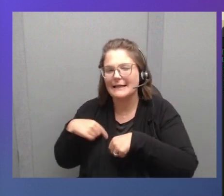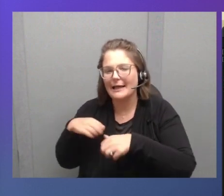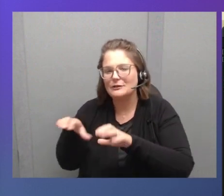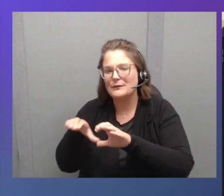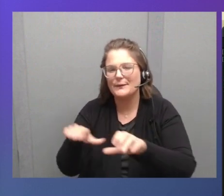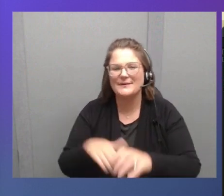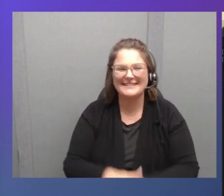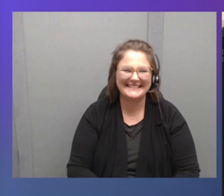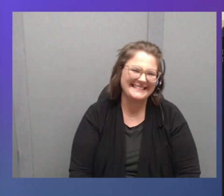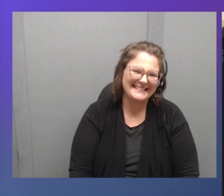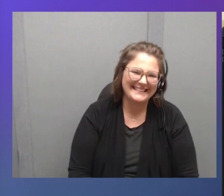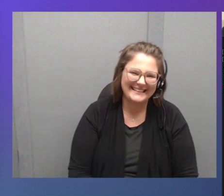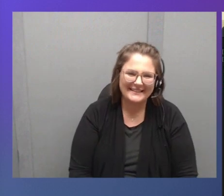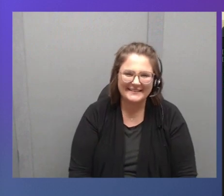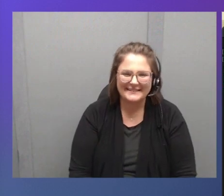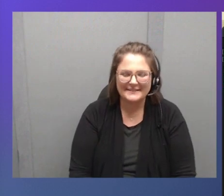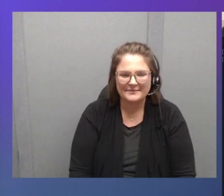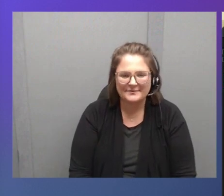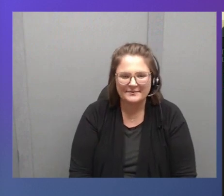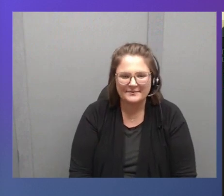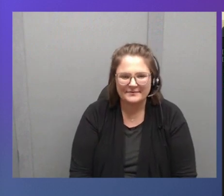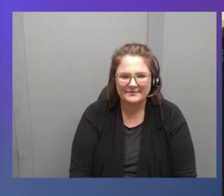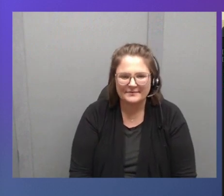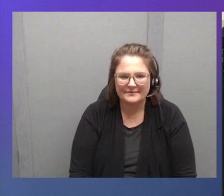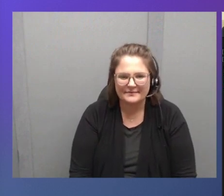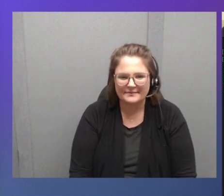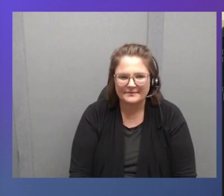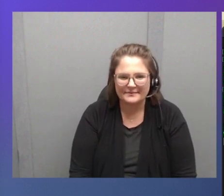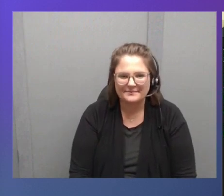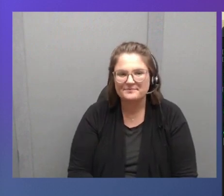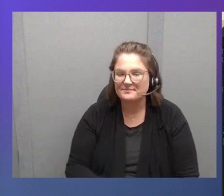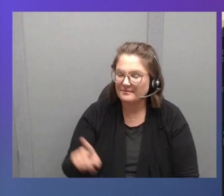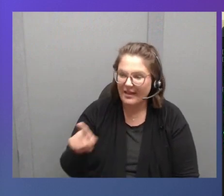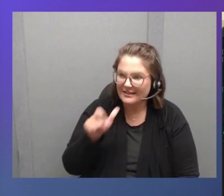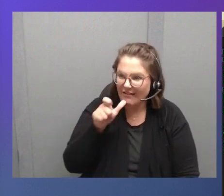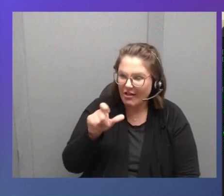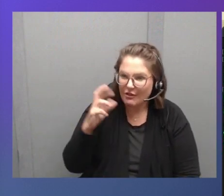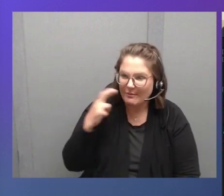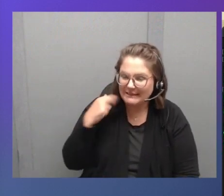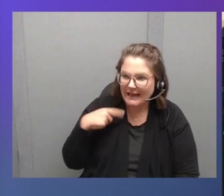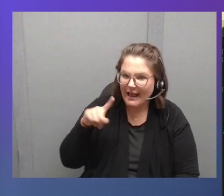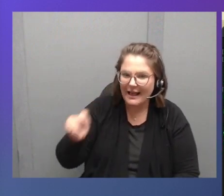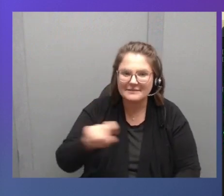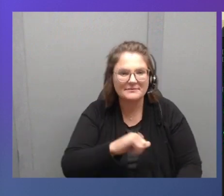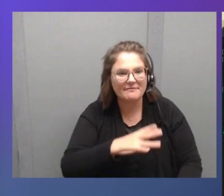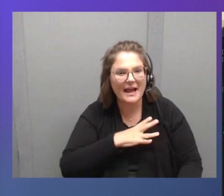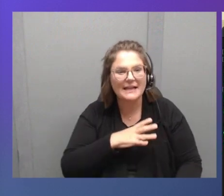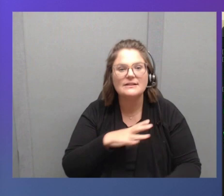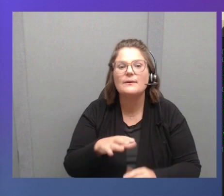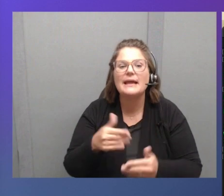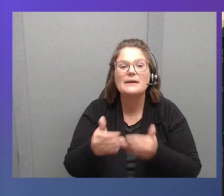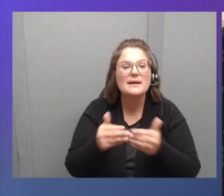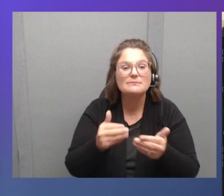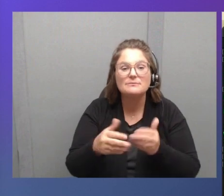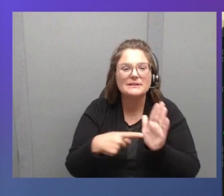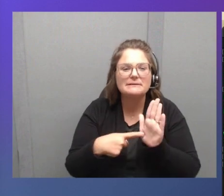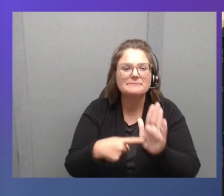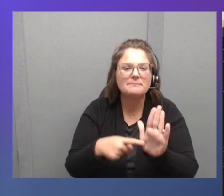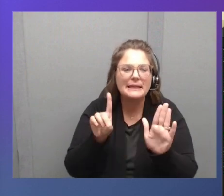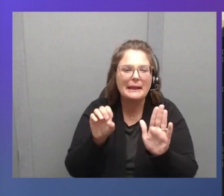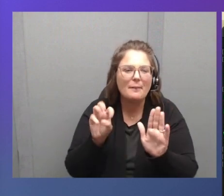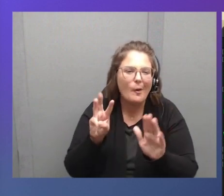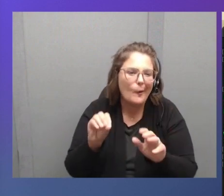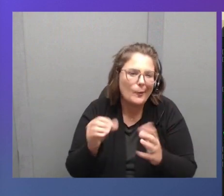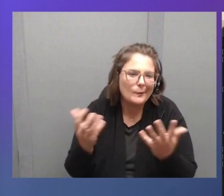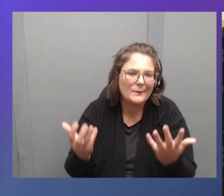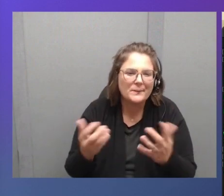that question, so I apologize for No, such up there. it is completely okay. Demo purposes. So what happened here,